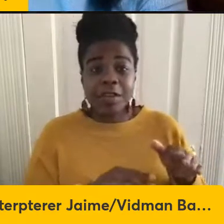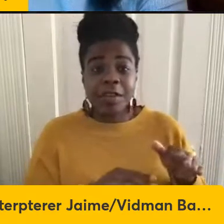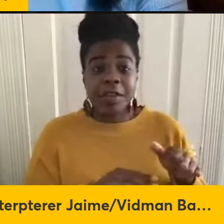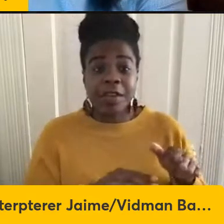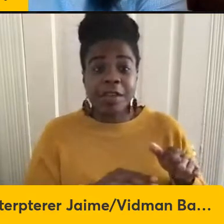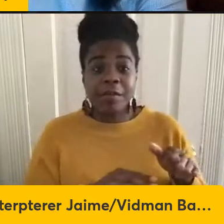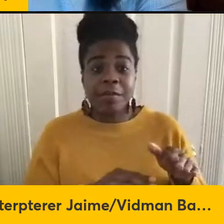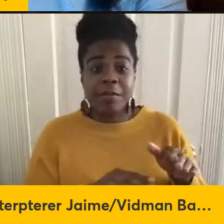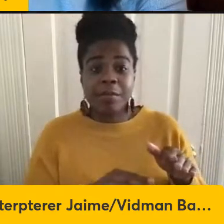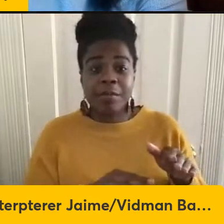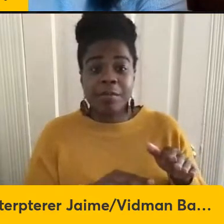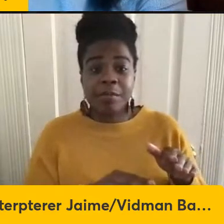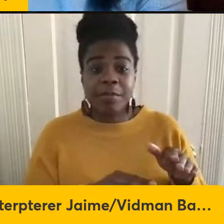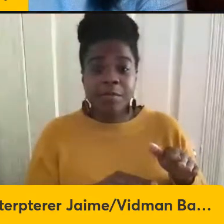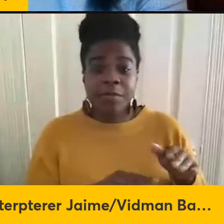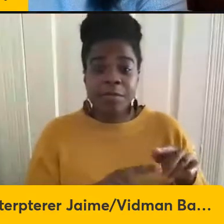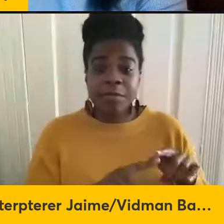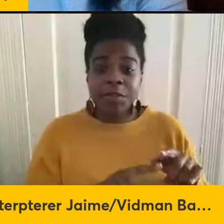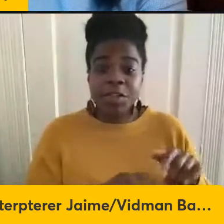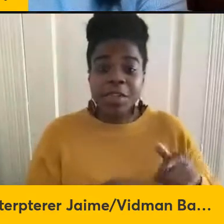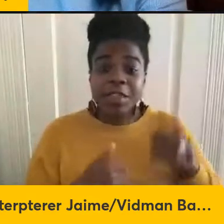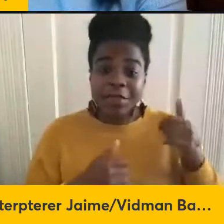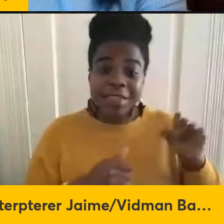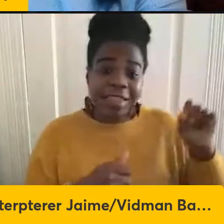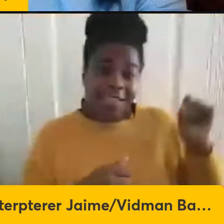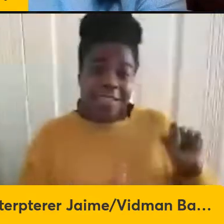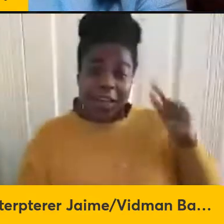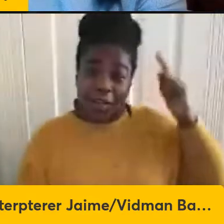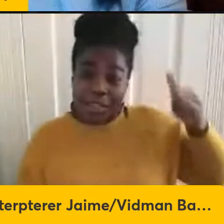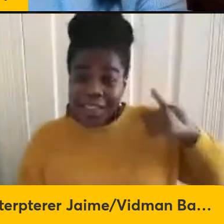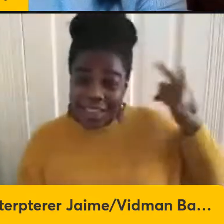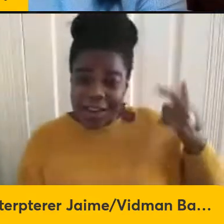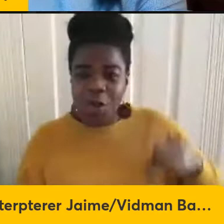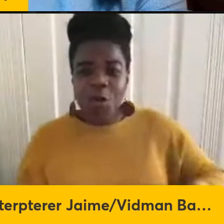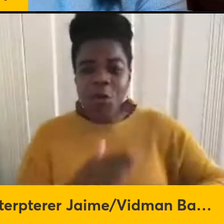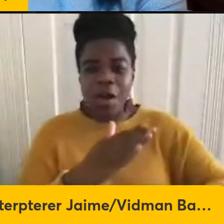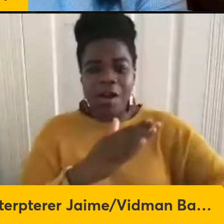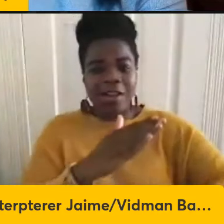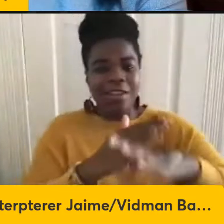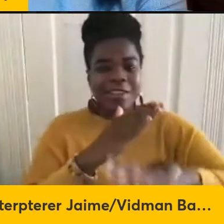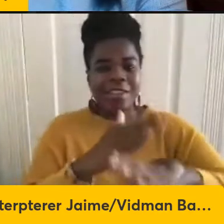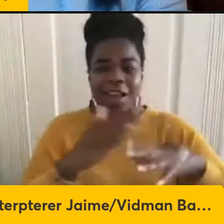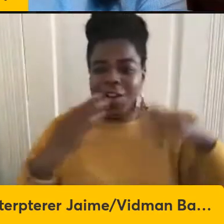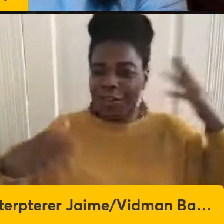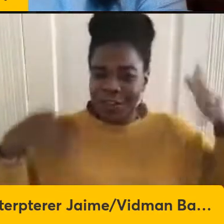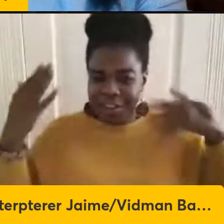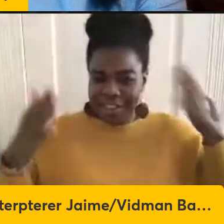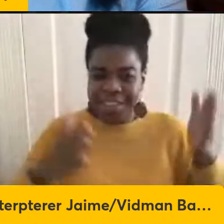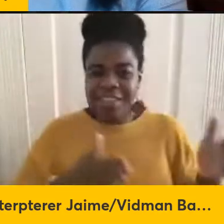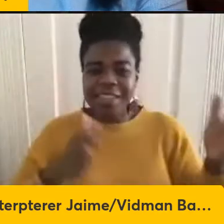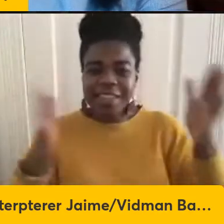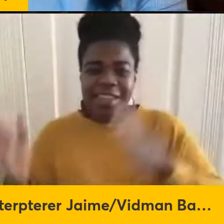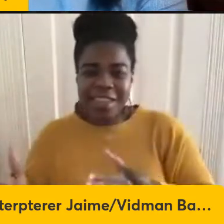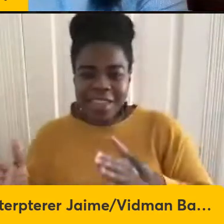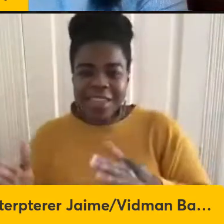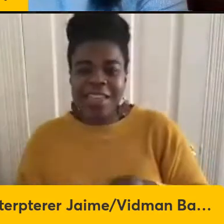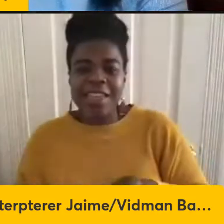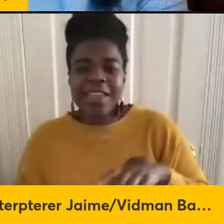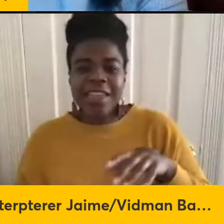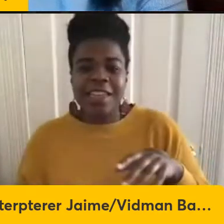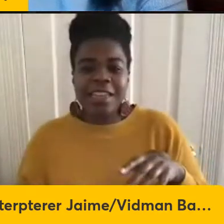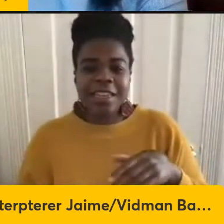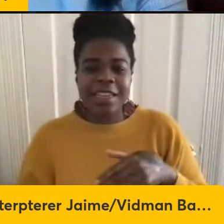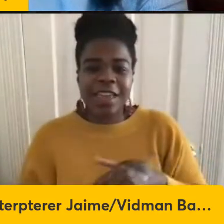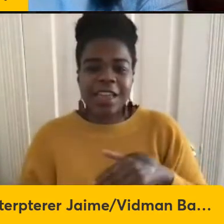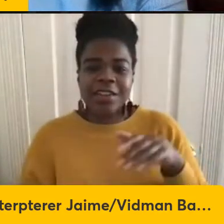her husband and 3 sons who are football crazy. Next, we have Dr. Faye Bruce,